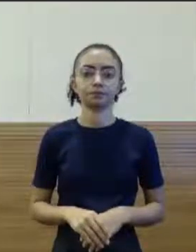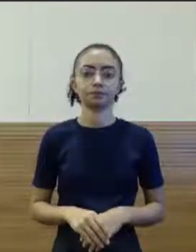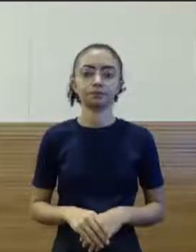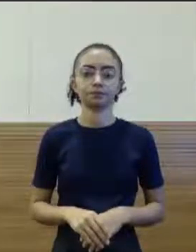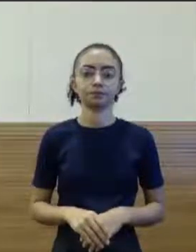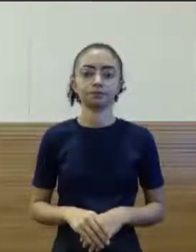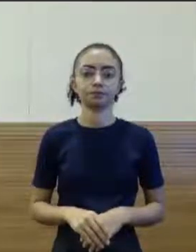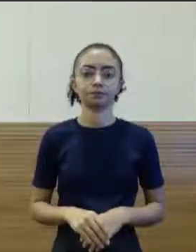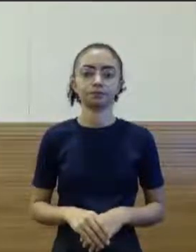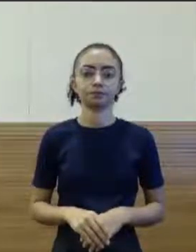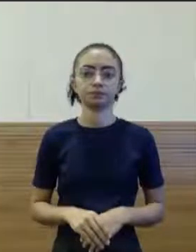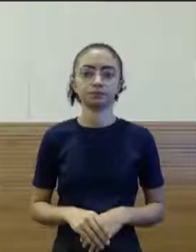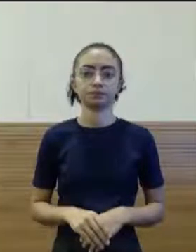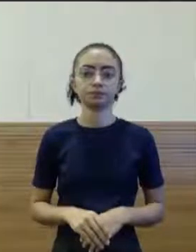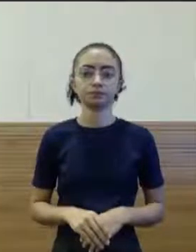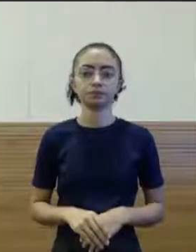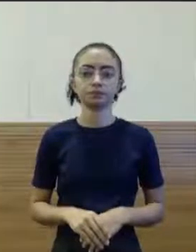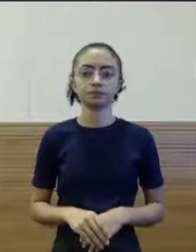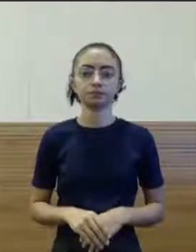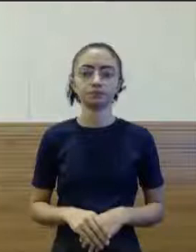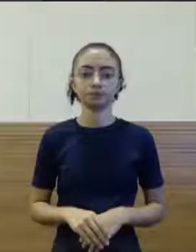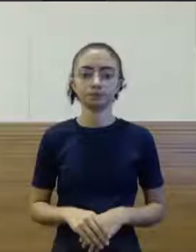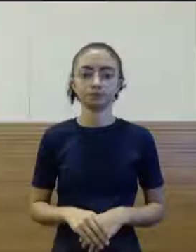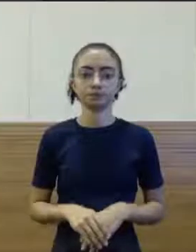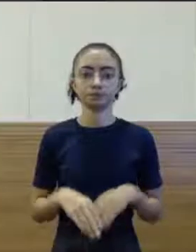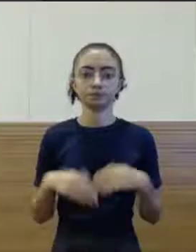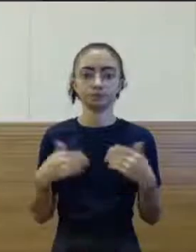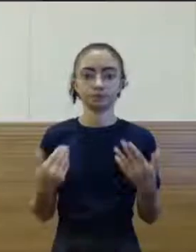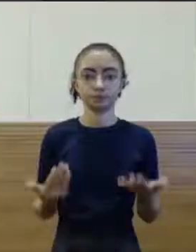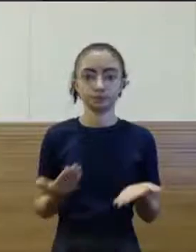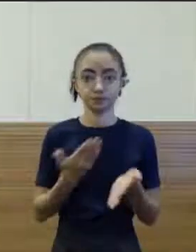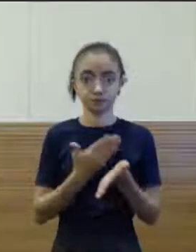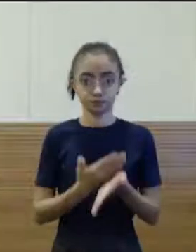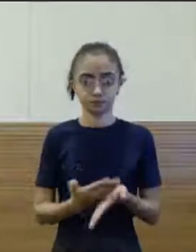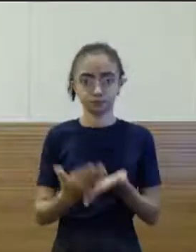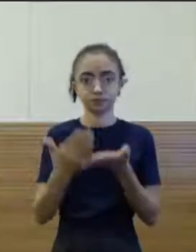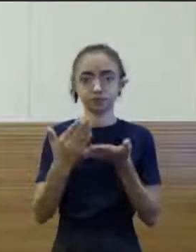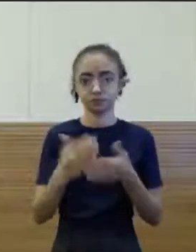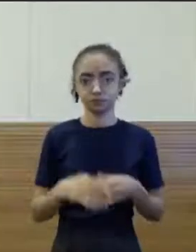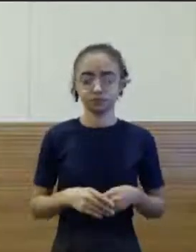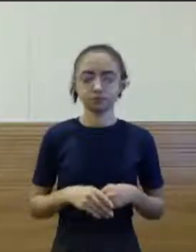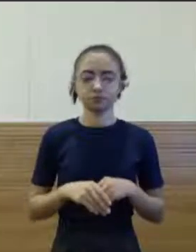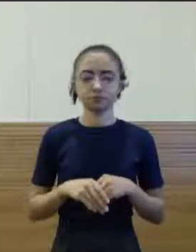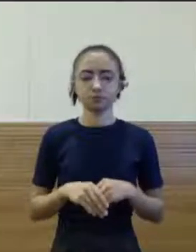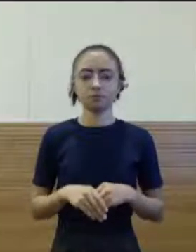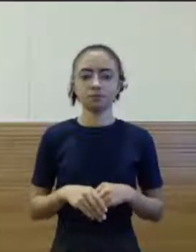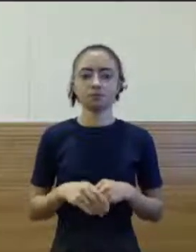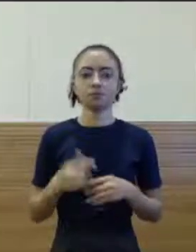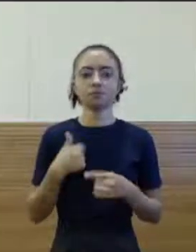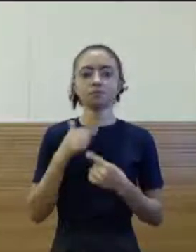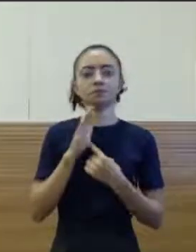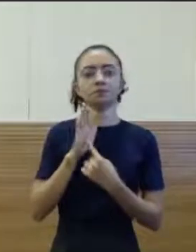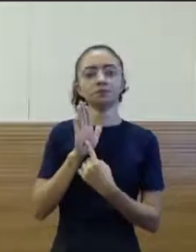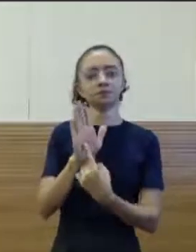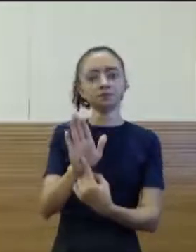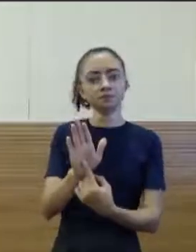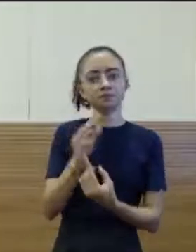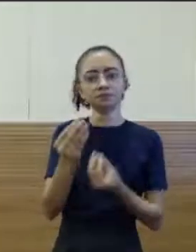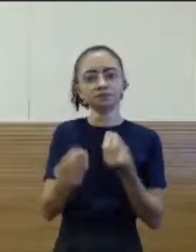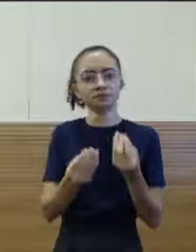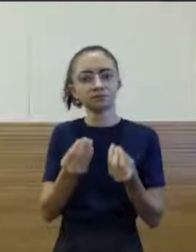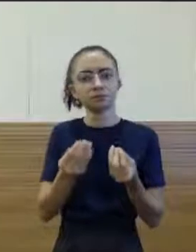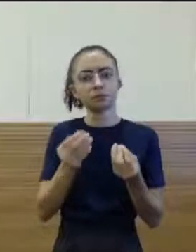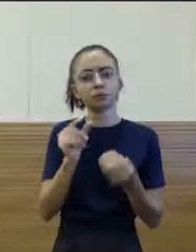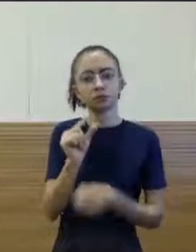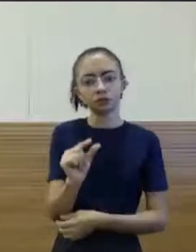Perdón. Yes. Okay. Bueno, para comenzar, Well, to start, voy a mostrarles un poco I will show you a bit of